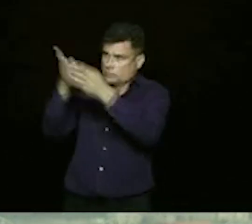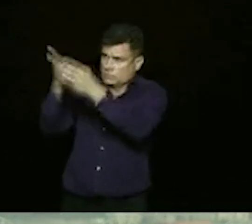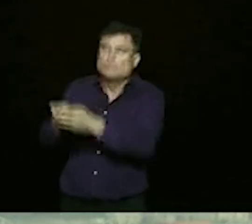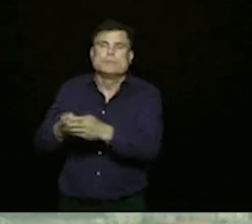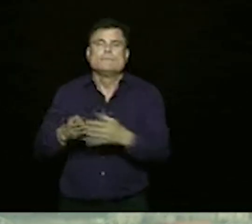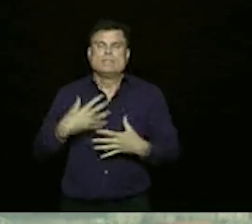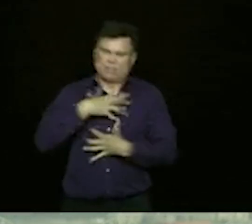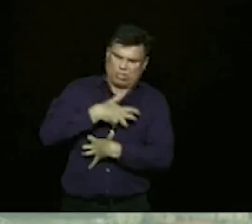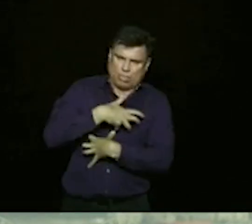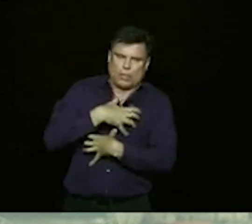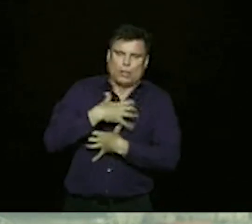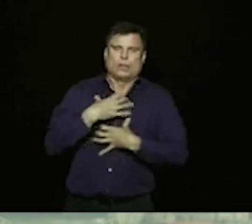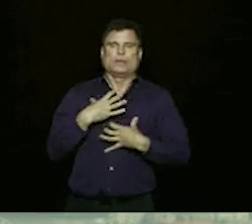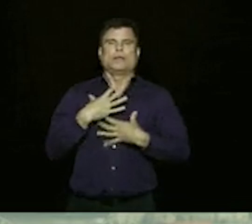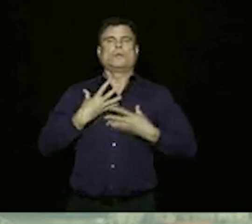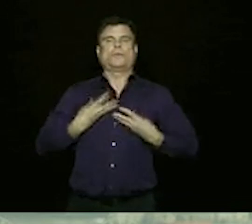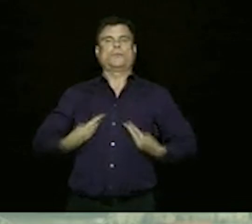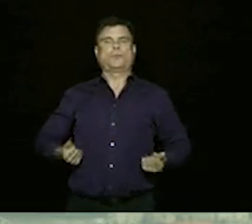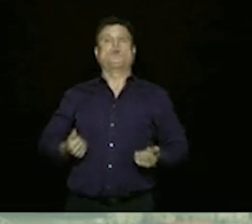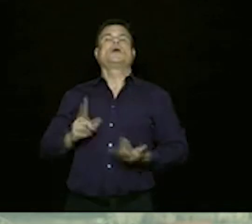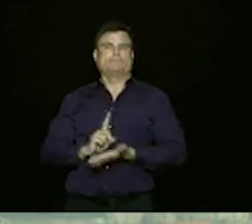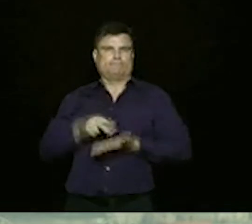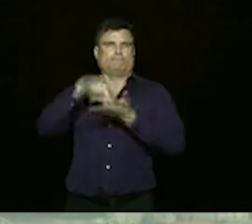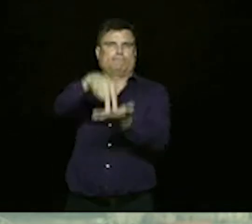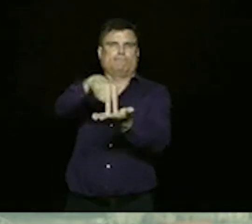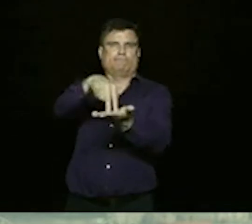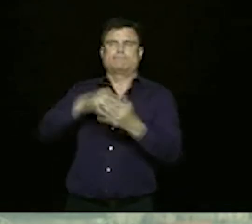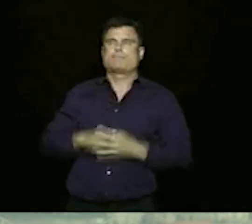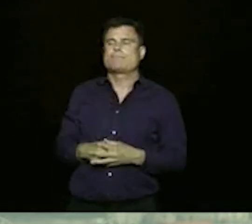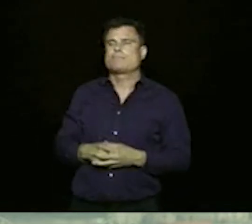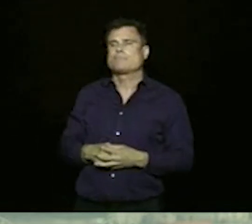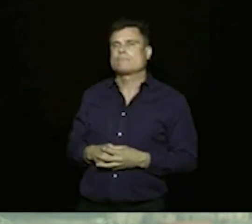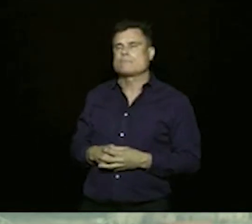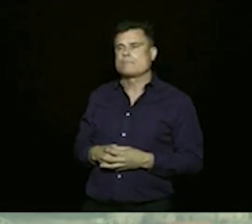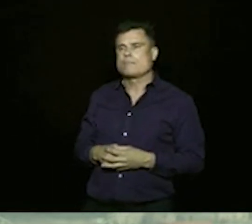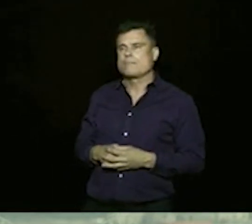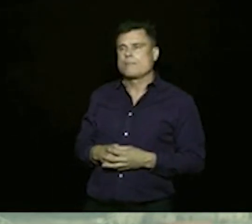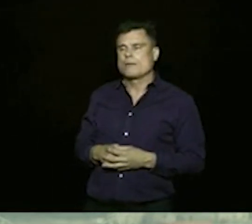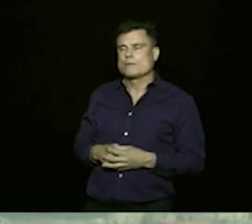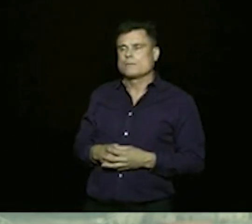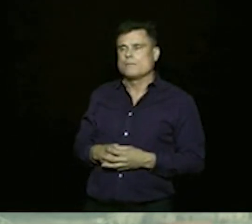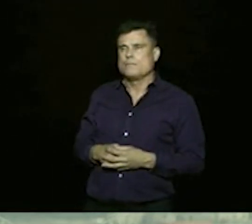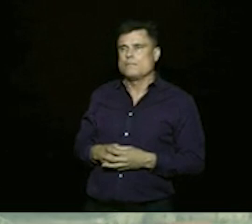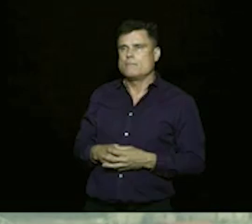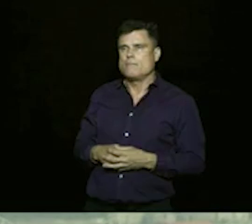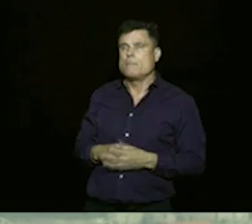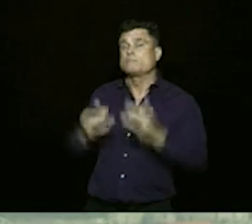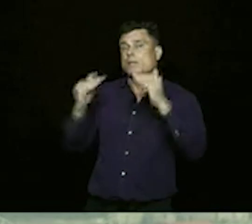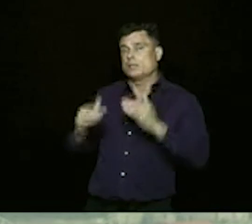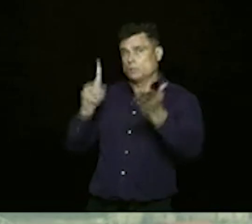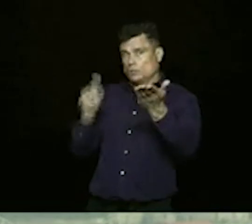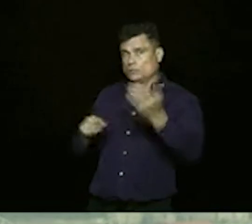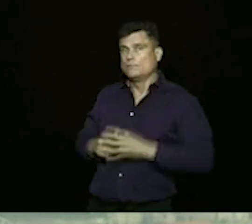Hi, good afternoon, Minister. This is an incident on the more overt side of systemic racism. How is your ministry going to tackle the more